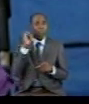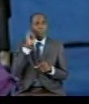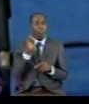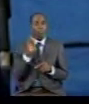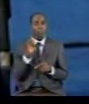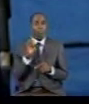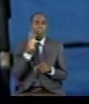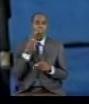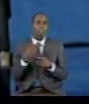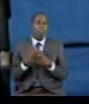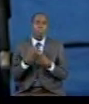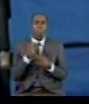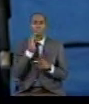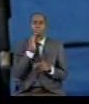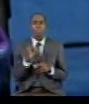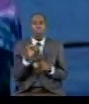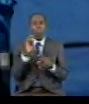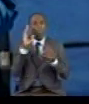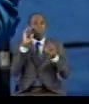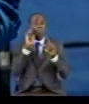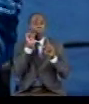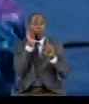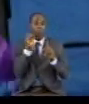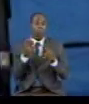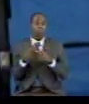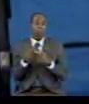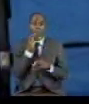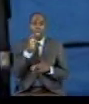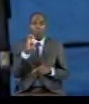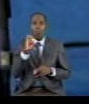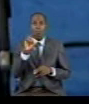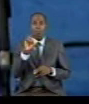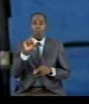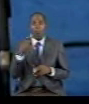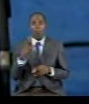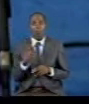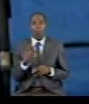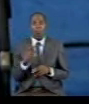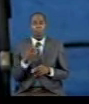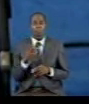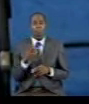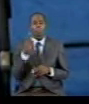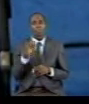Esther Mangiri. By the grace of God, I've been born again.